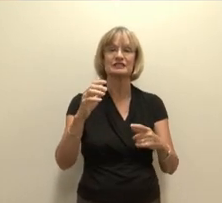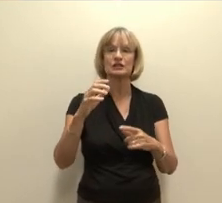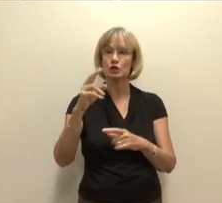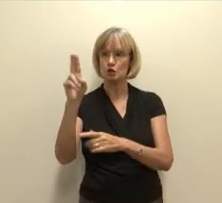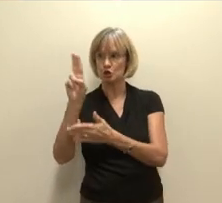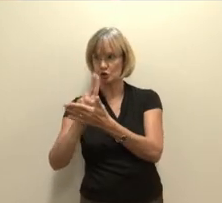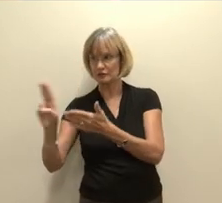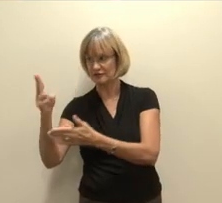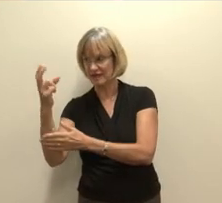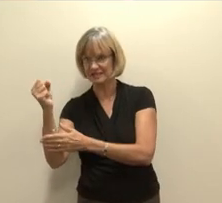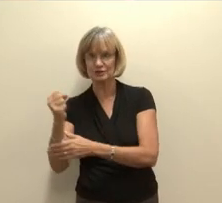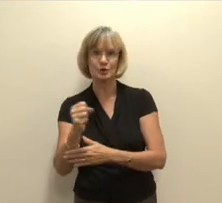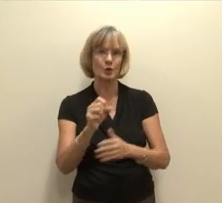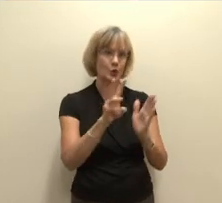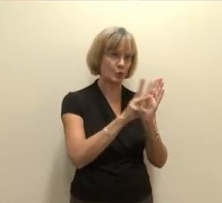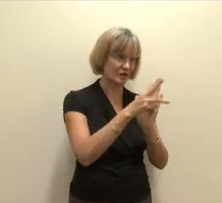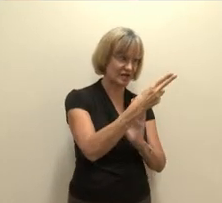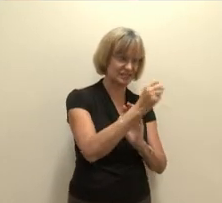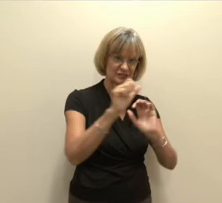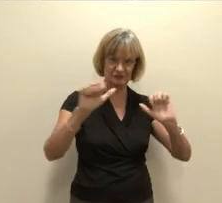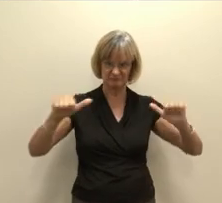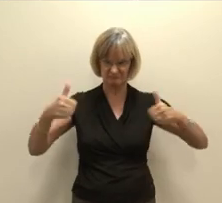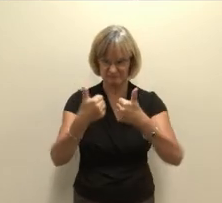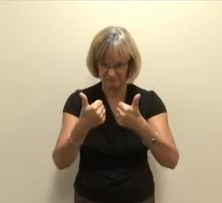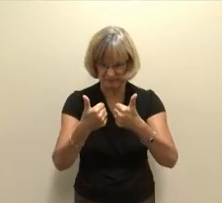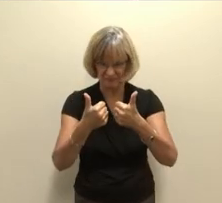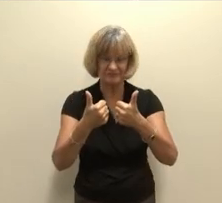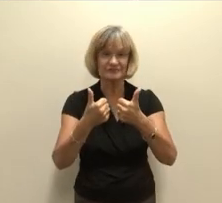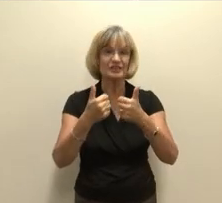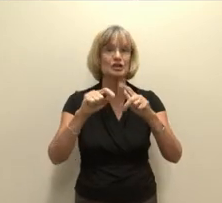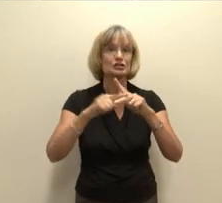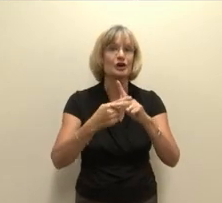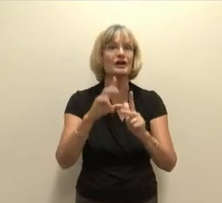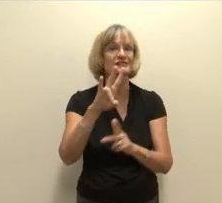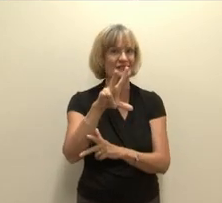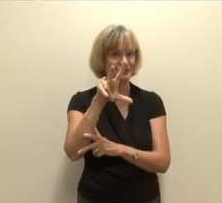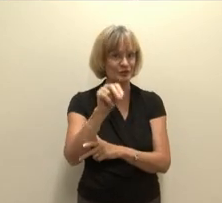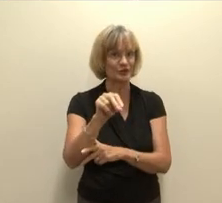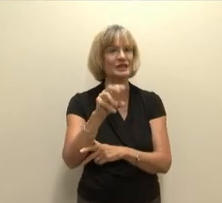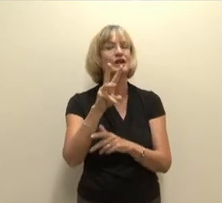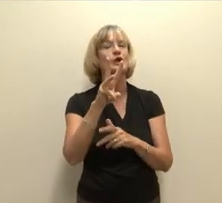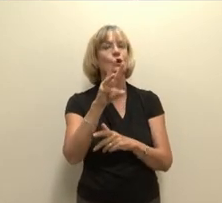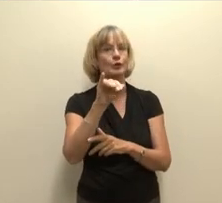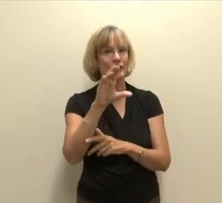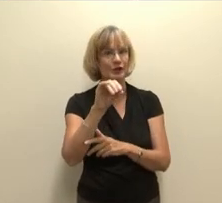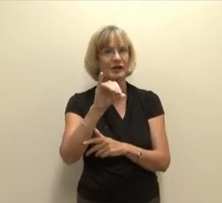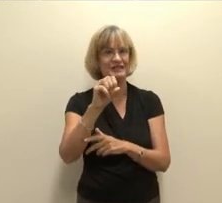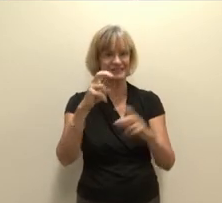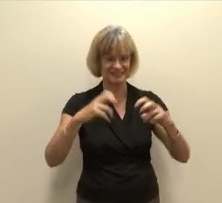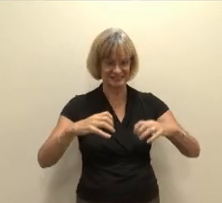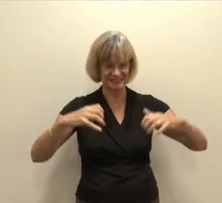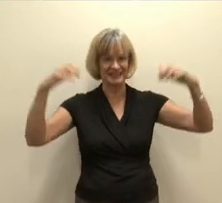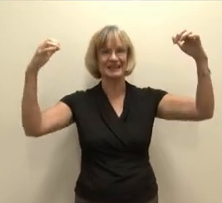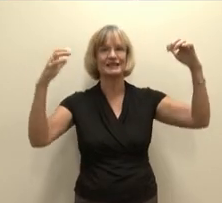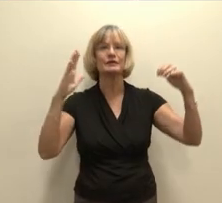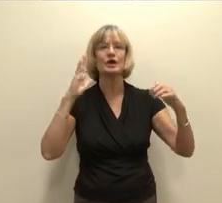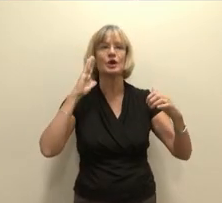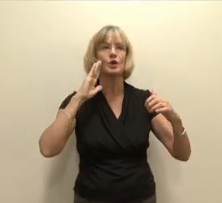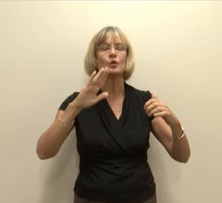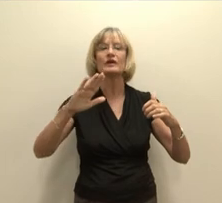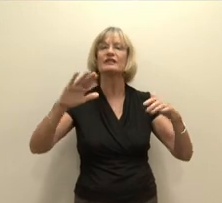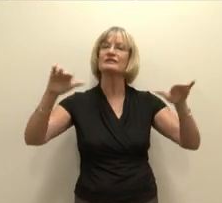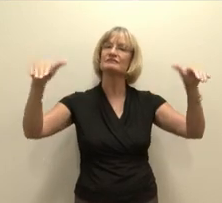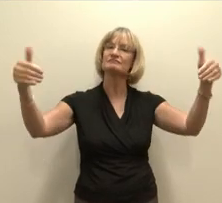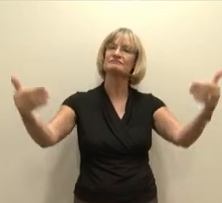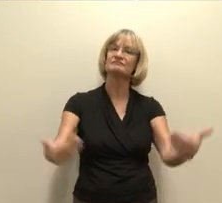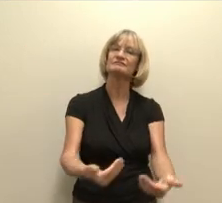High and Waco High facing off with kickoff at 7:30 at the Waco ISD Stadium. We'll also be inducting the new class of